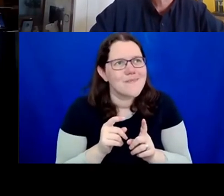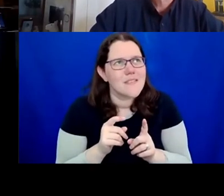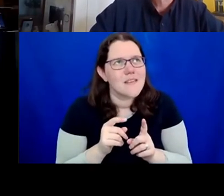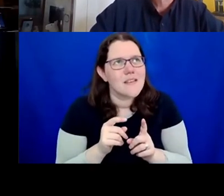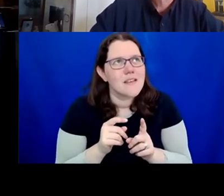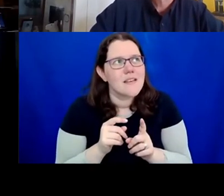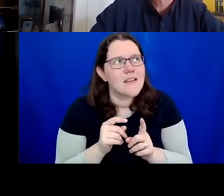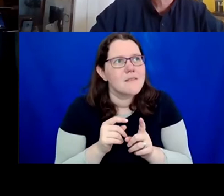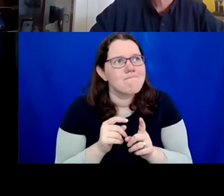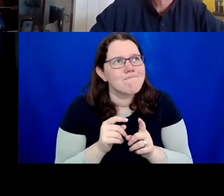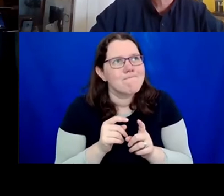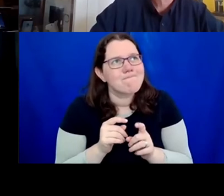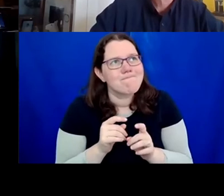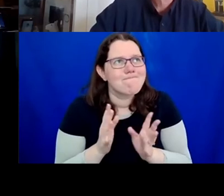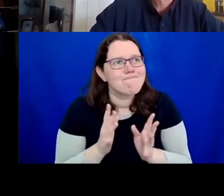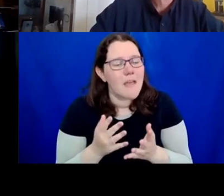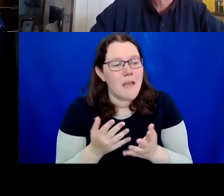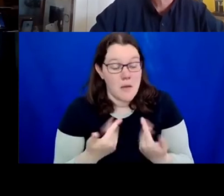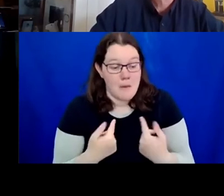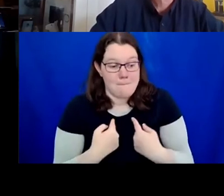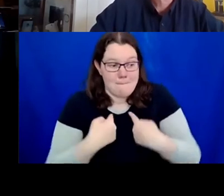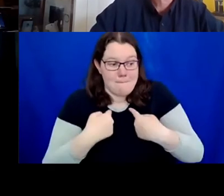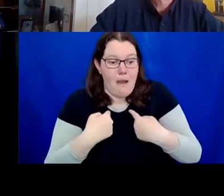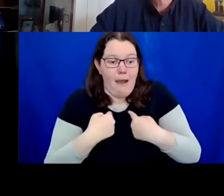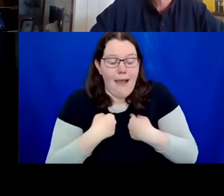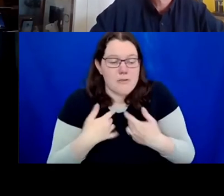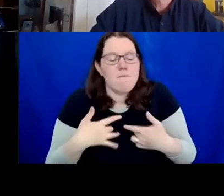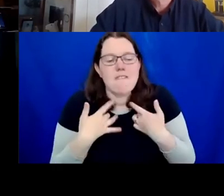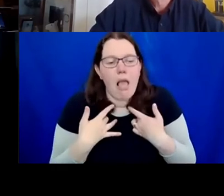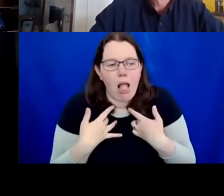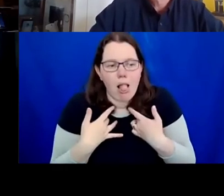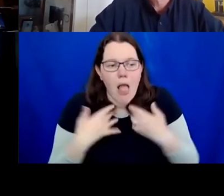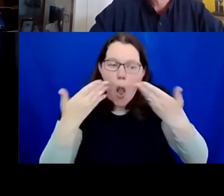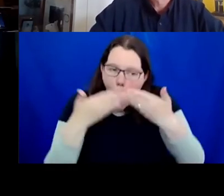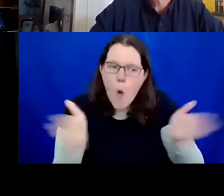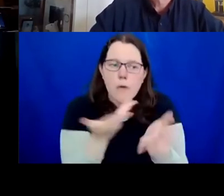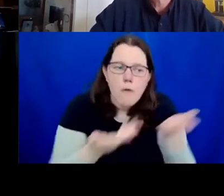a readily way that I can see, but that doesn't mean it's not happening. Maybe it is.